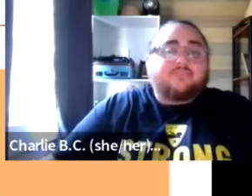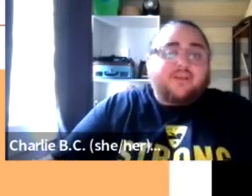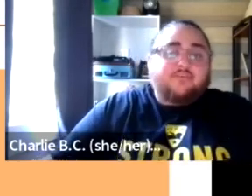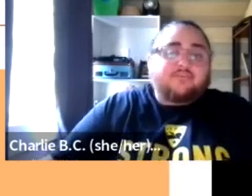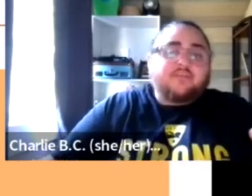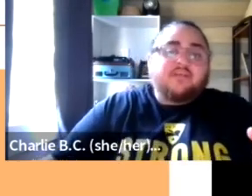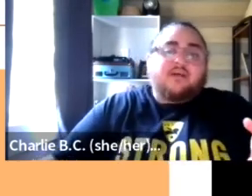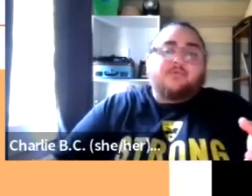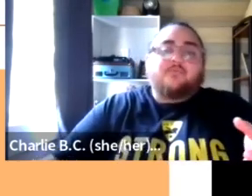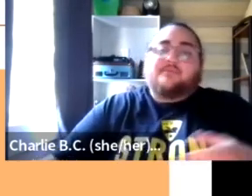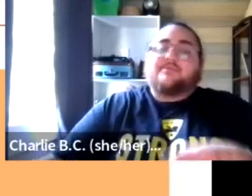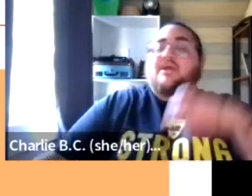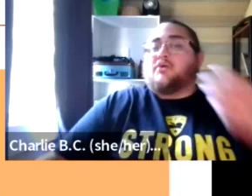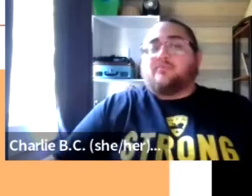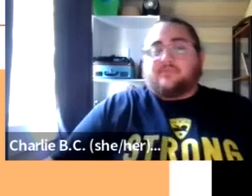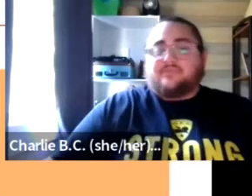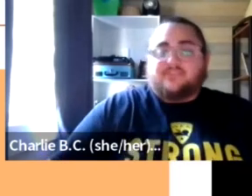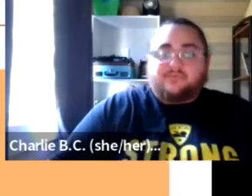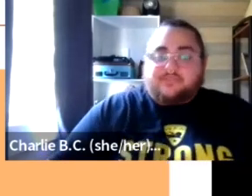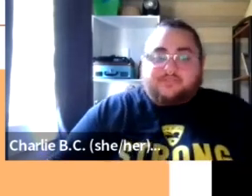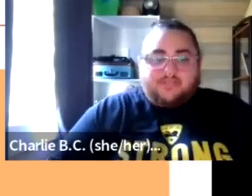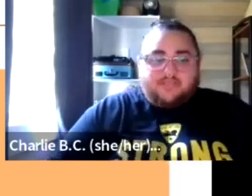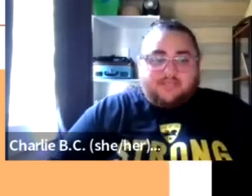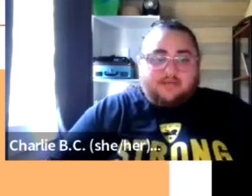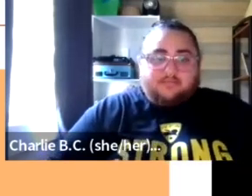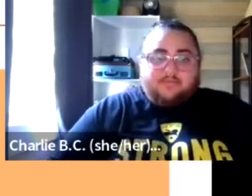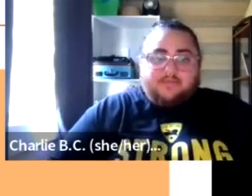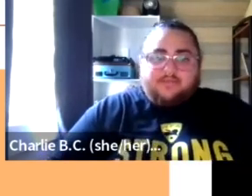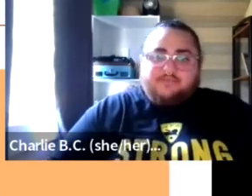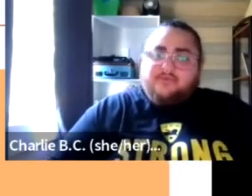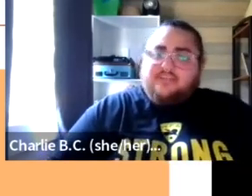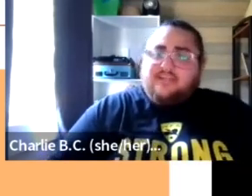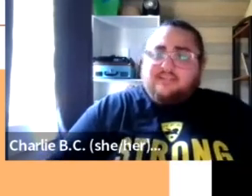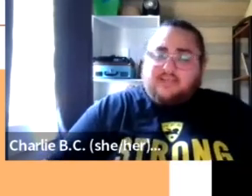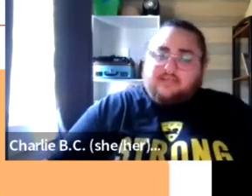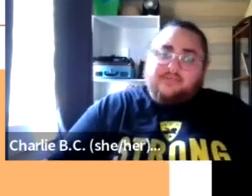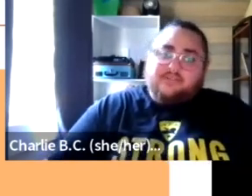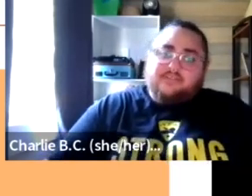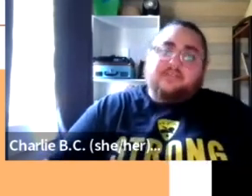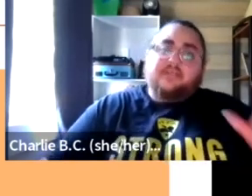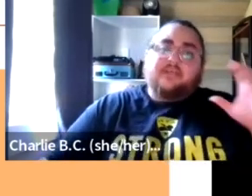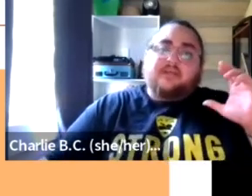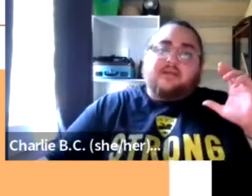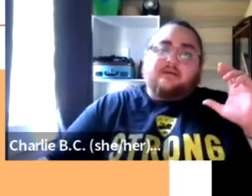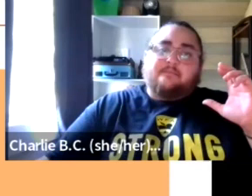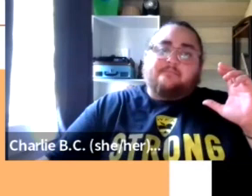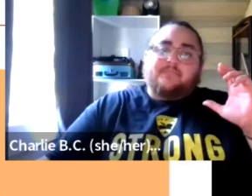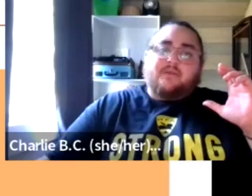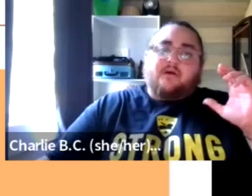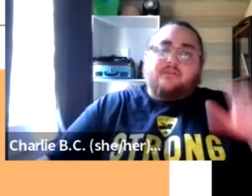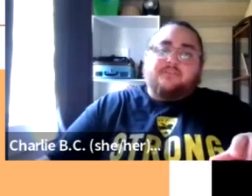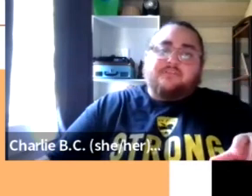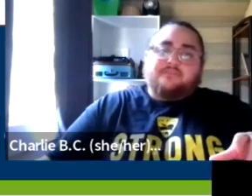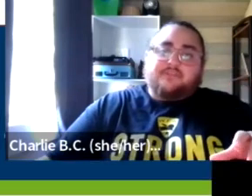direct service providers who might be able to help with those situations. And if we go to the next slide, we can see